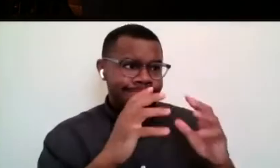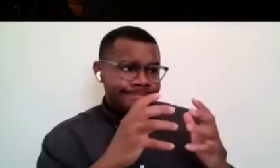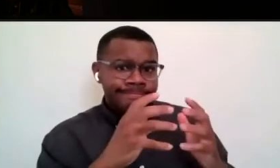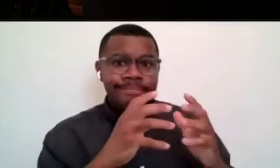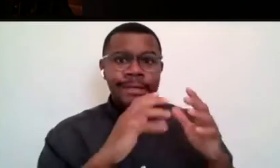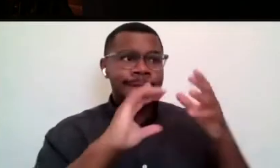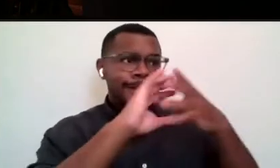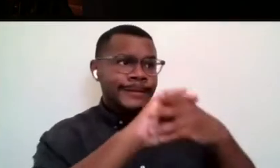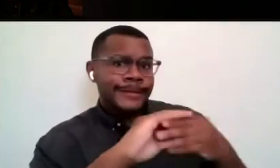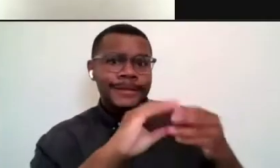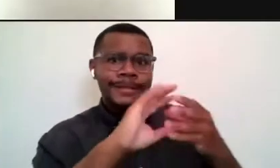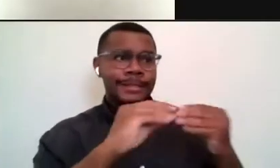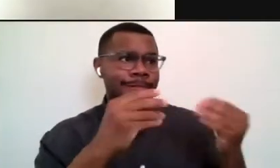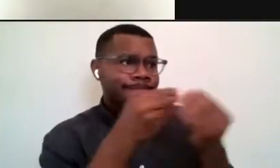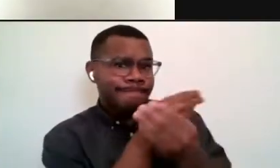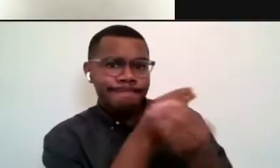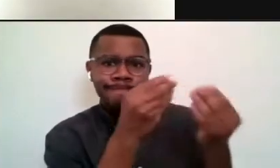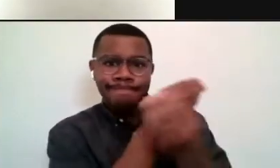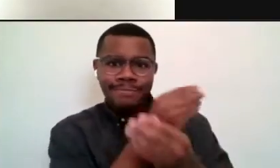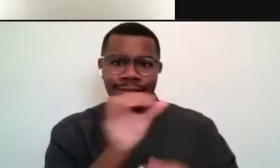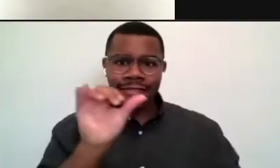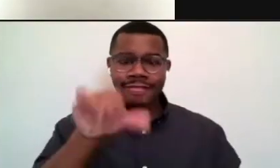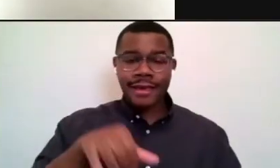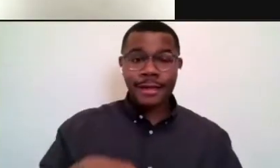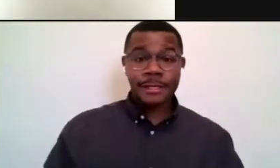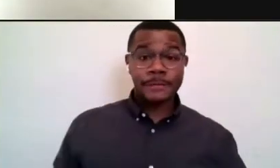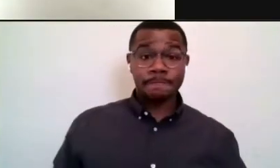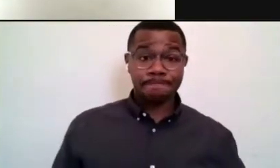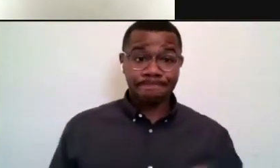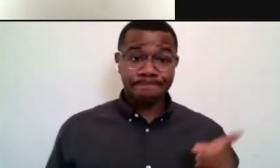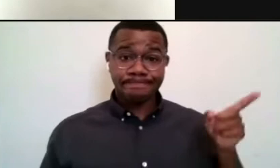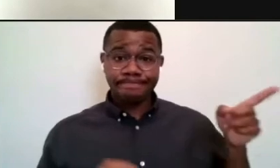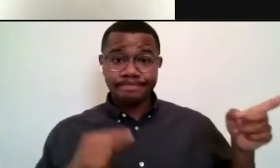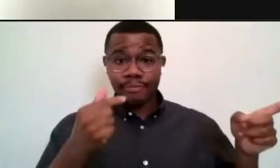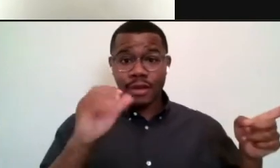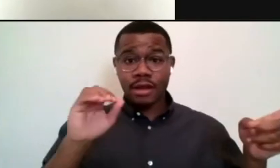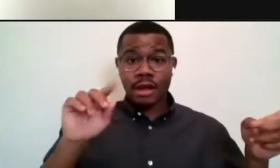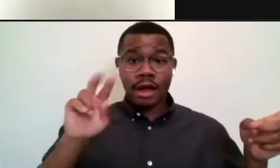Yeah. Do you get a sense that,